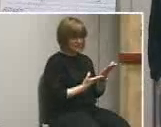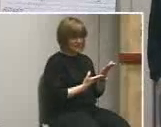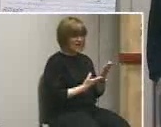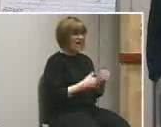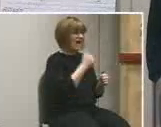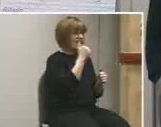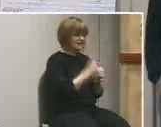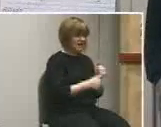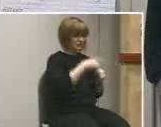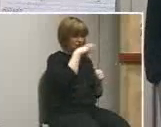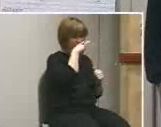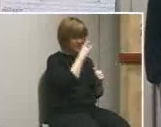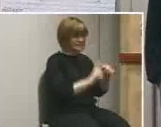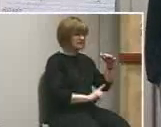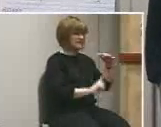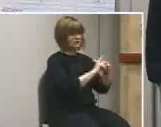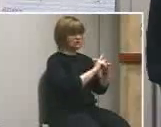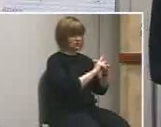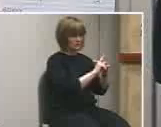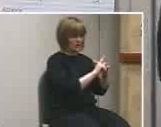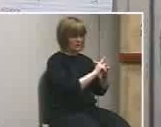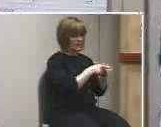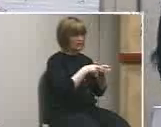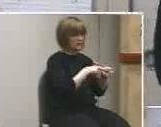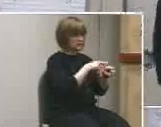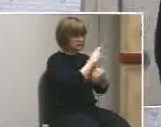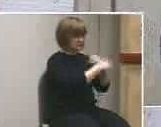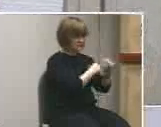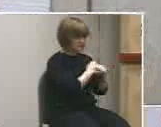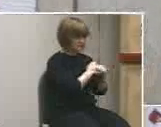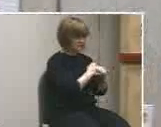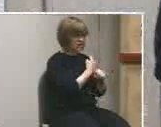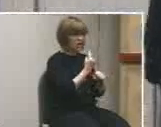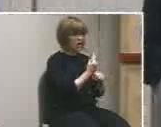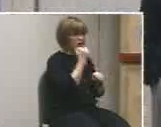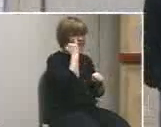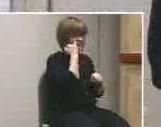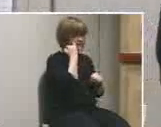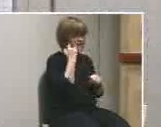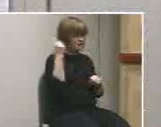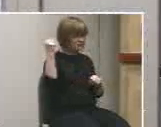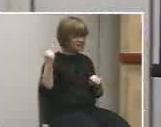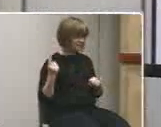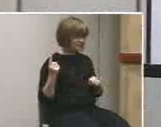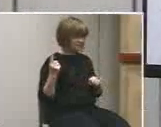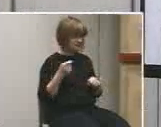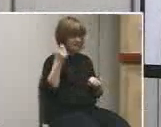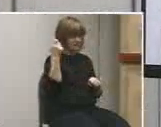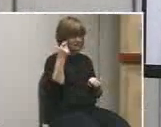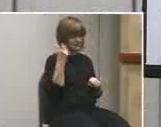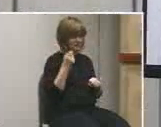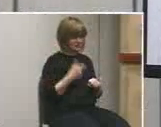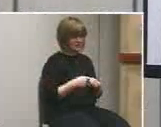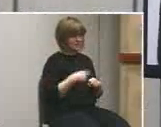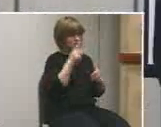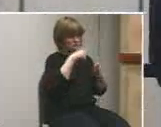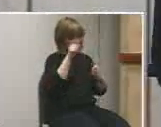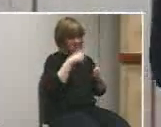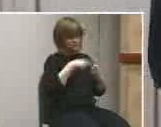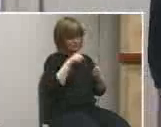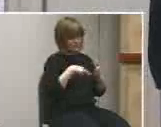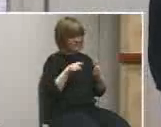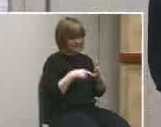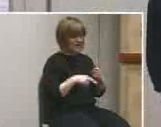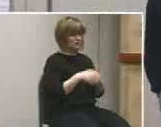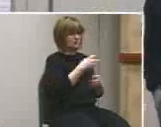name appears before us sometime in the year. It's only when these other things are out of there. So you remember check-in, check-out, social skills training, those kind